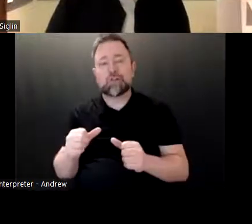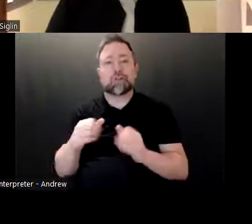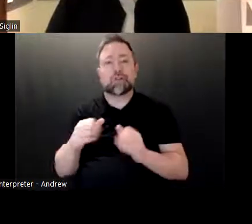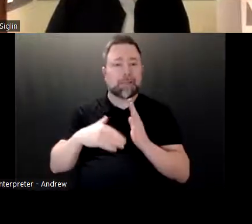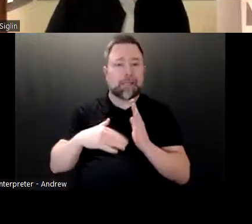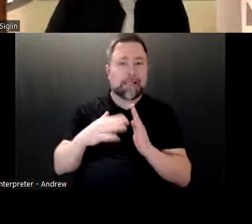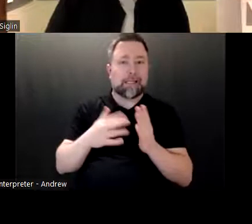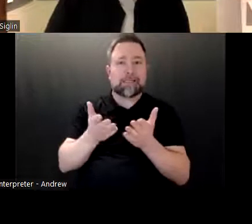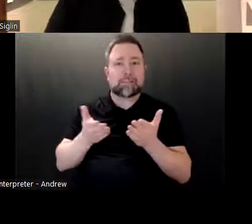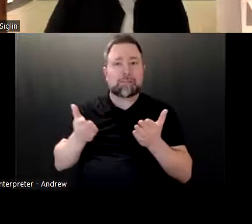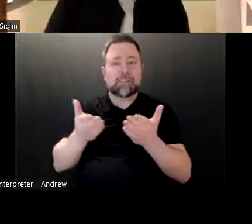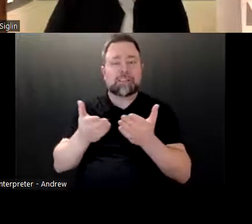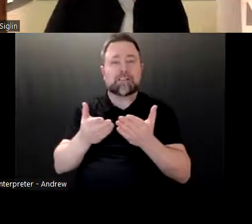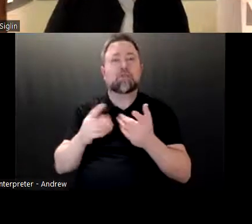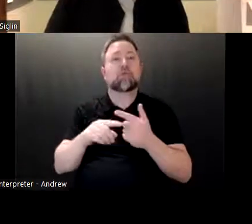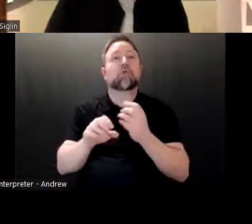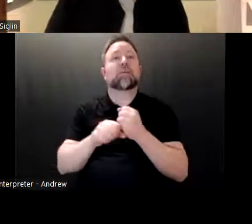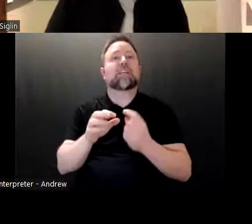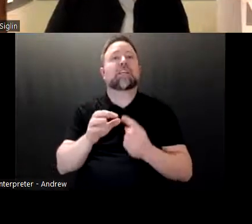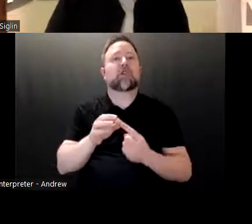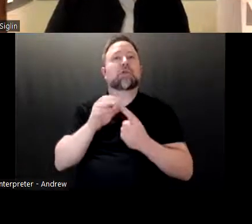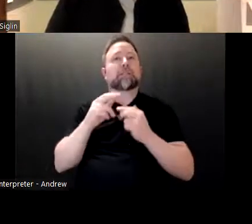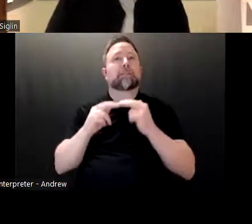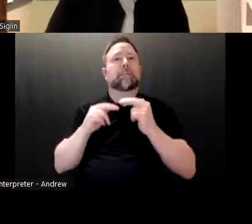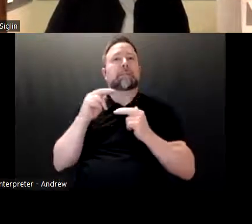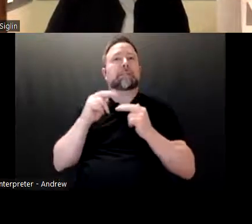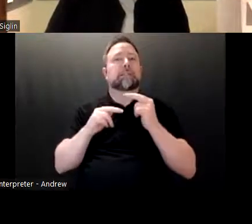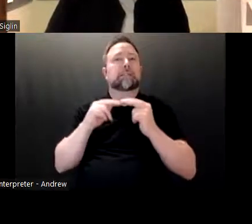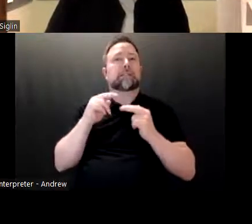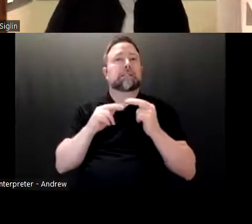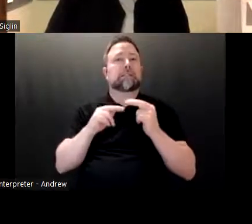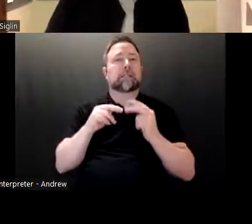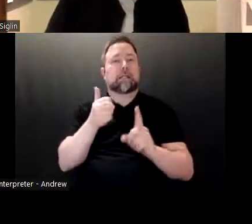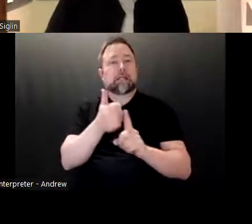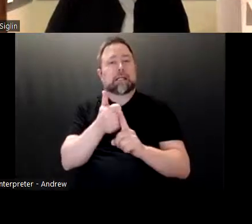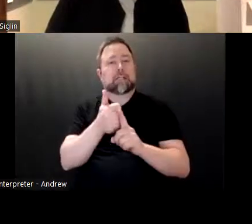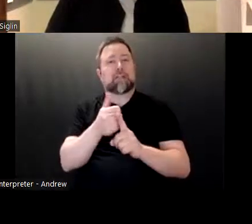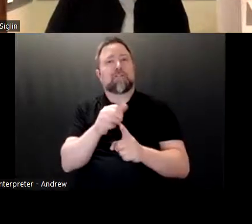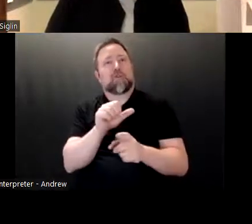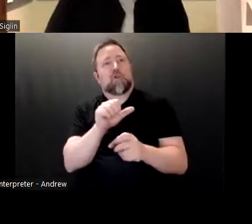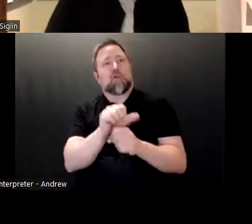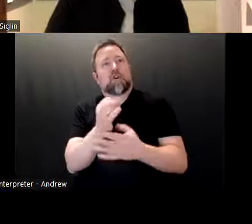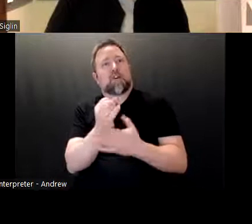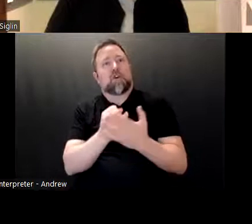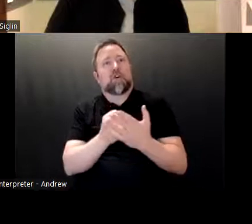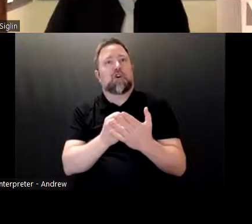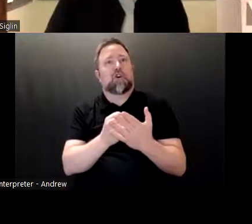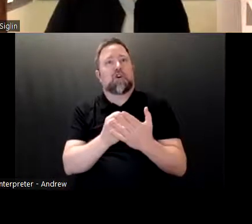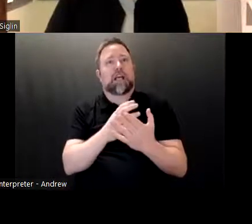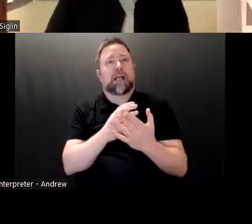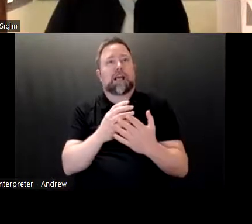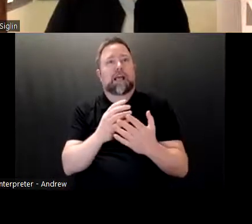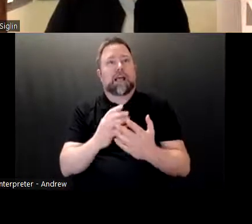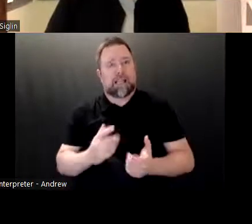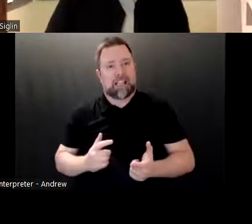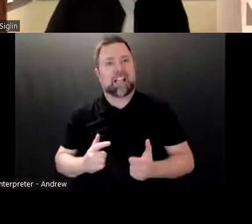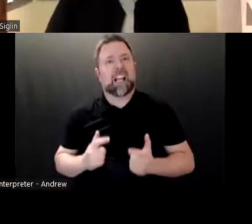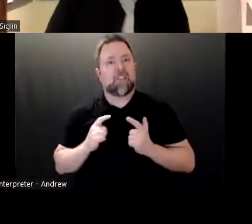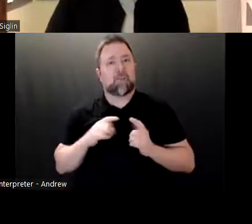So the idea of art as something to be lived with carries through in the really sculptural and evocative interiors of the